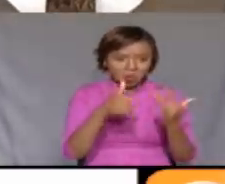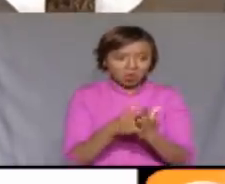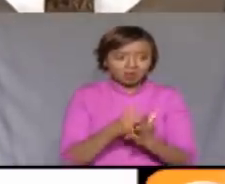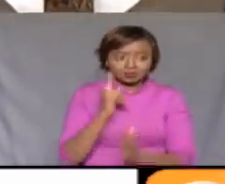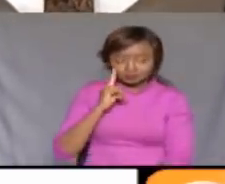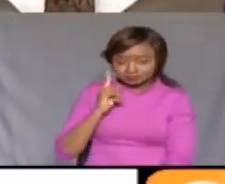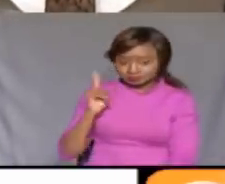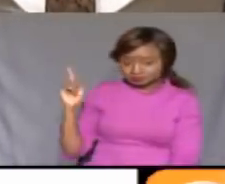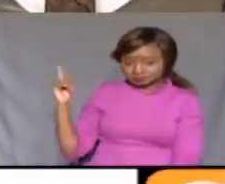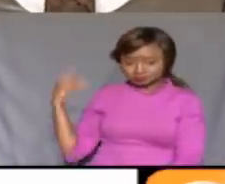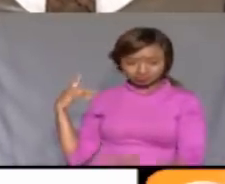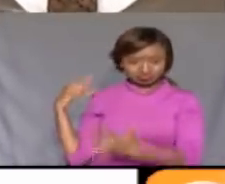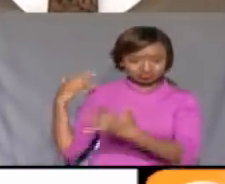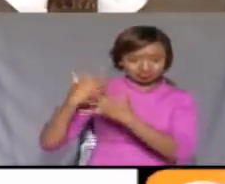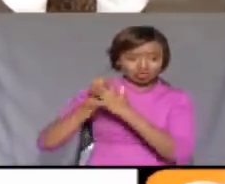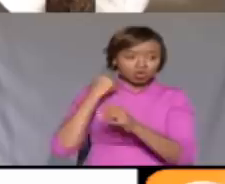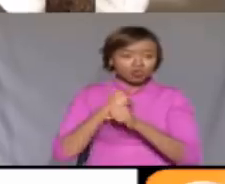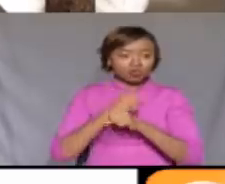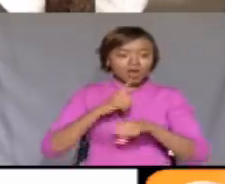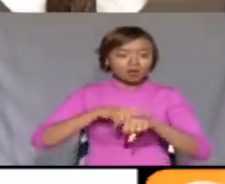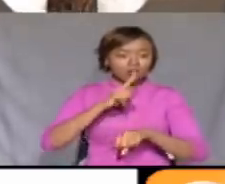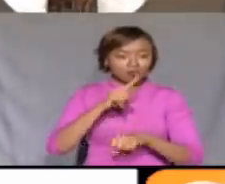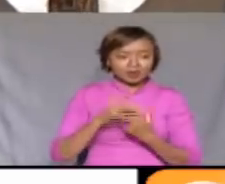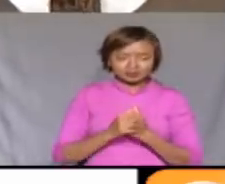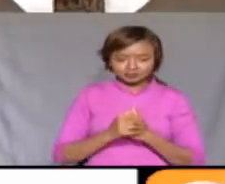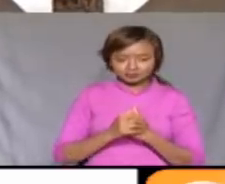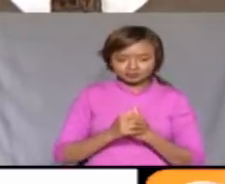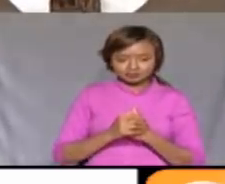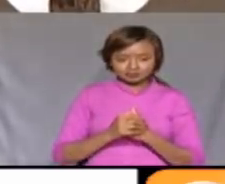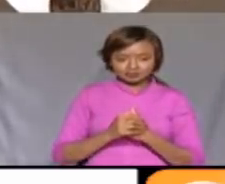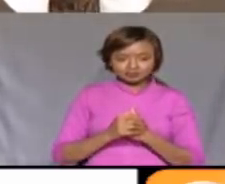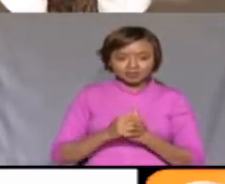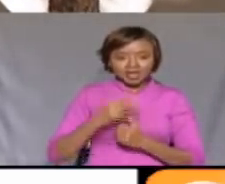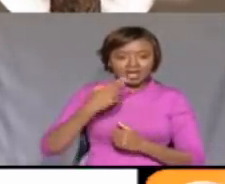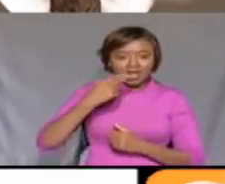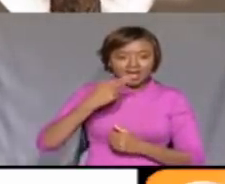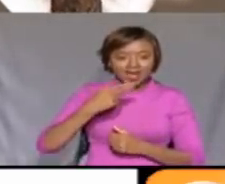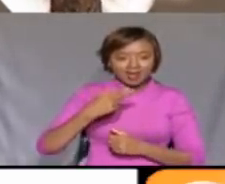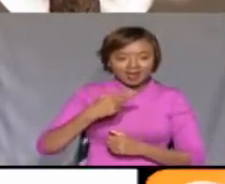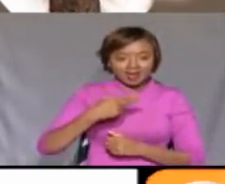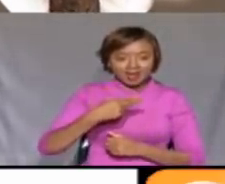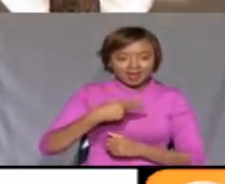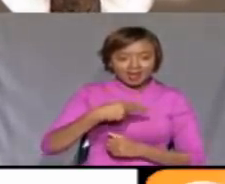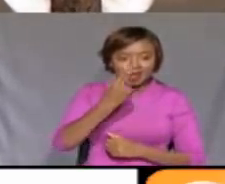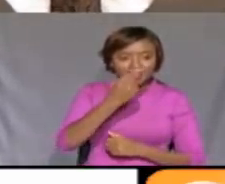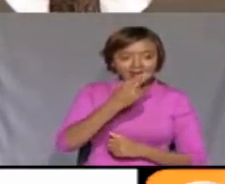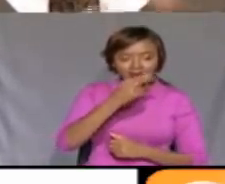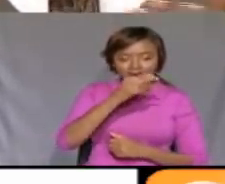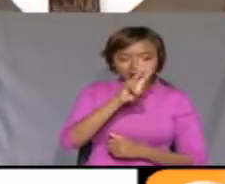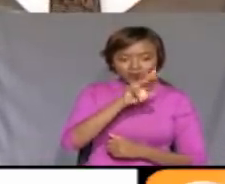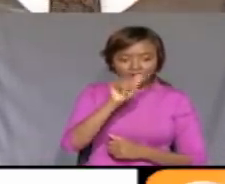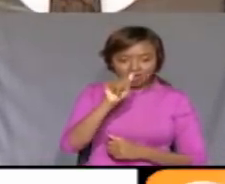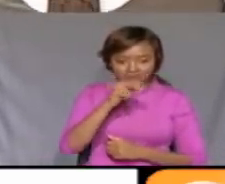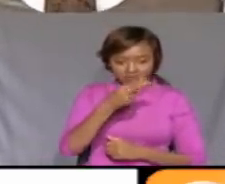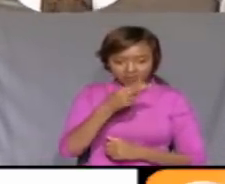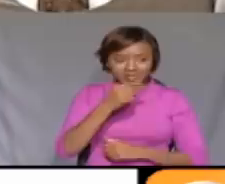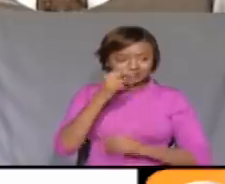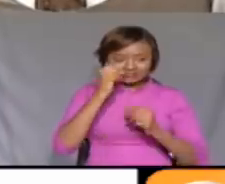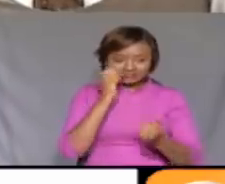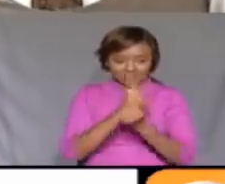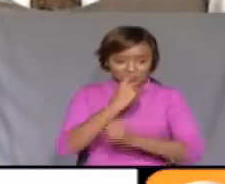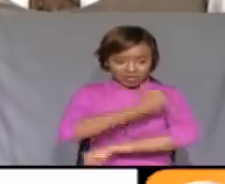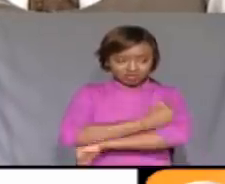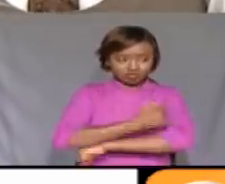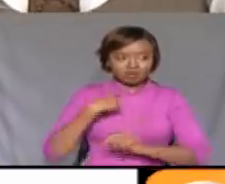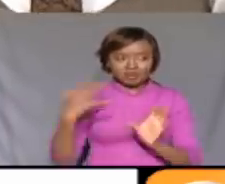Barasa began on a sunny morning at Highway Secondary School here in Nairobi. I had just joined